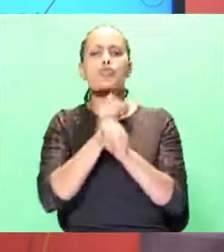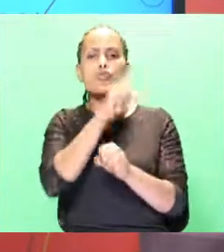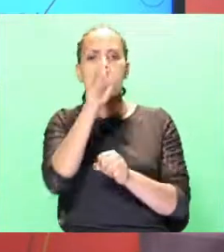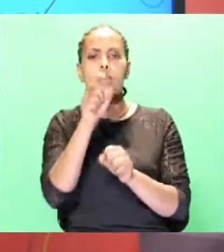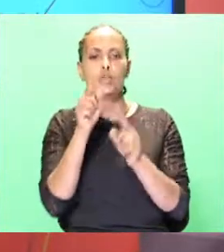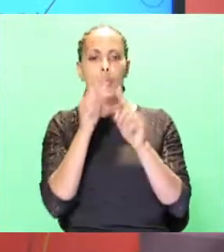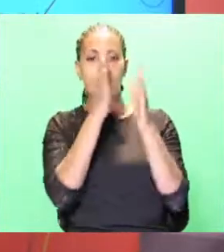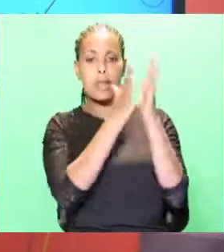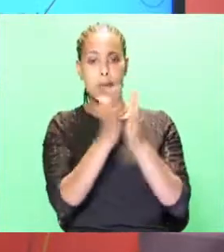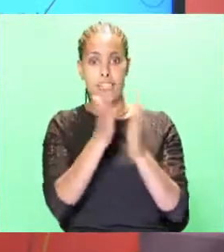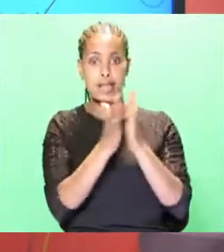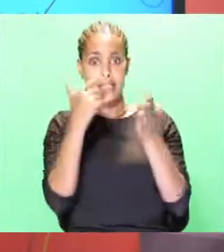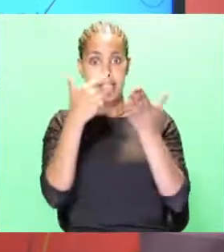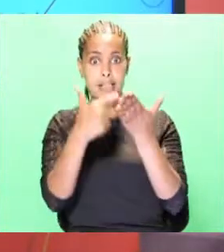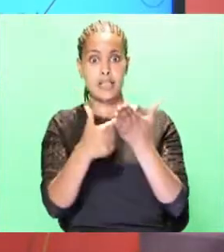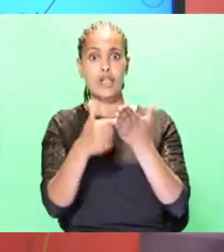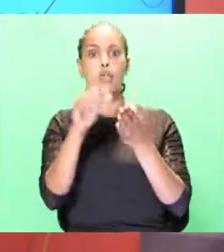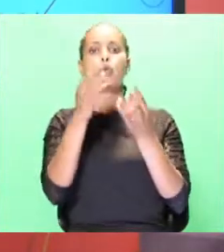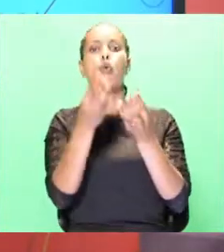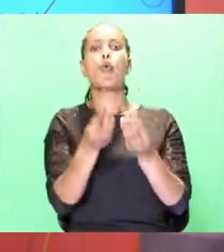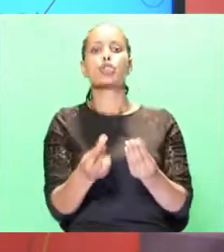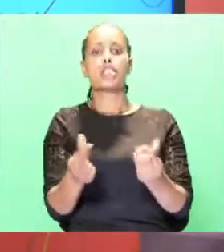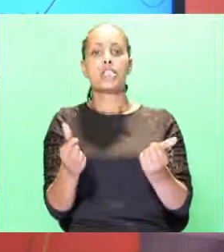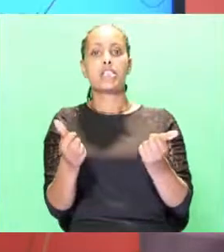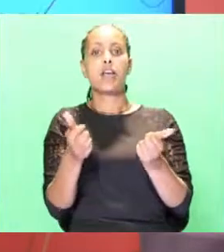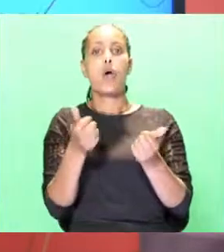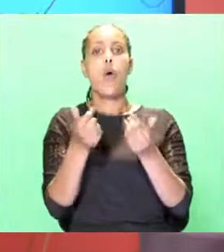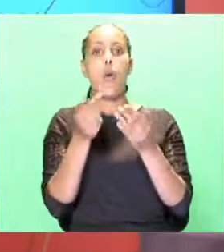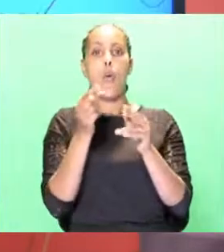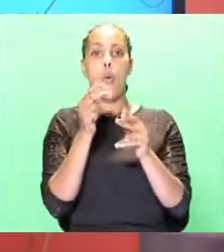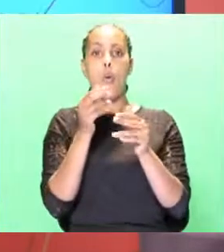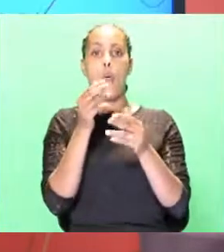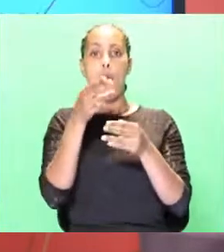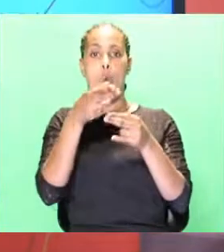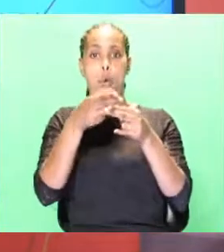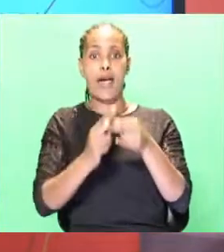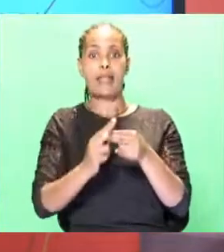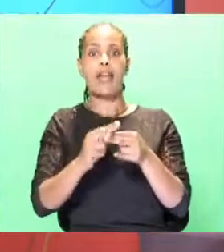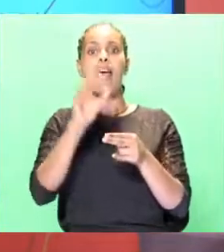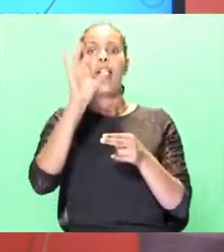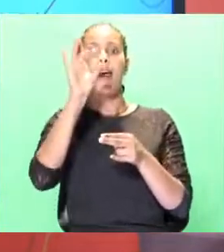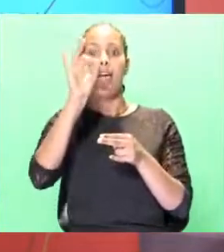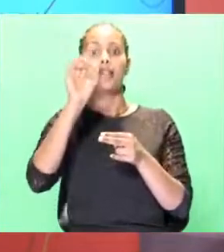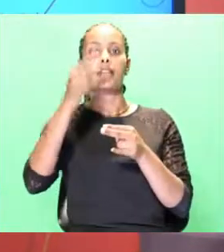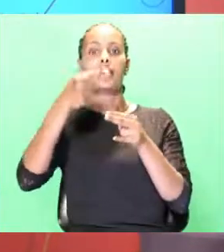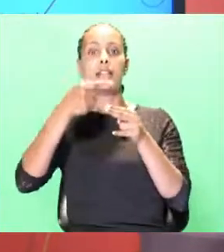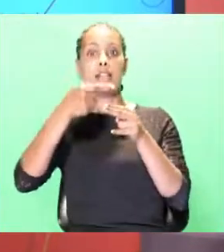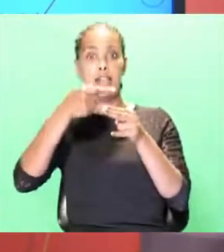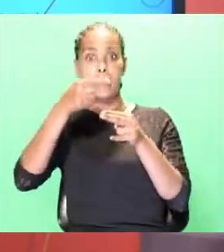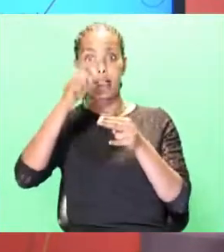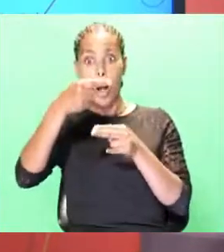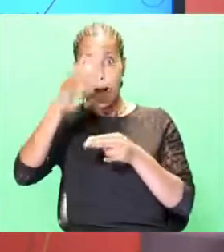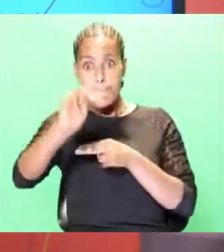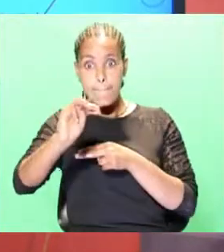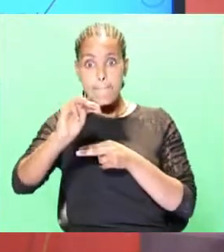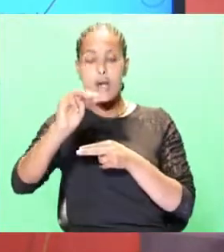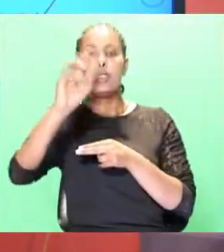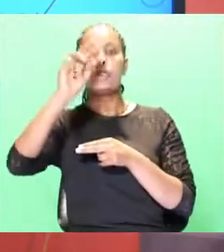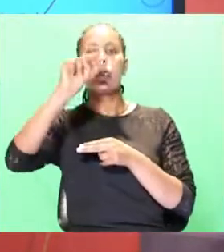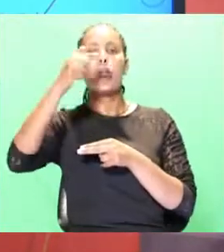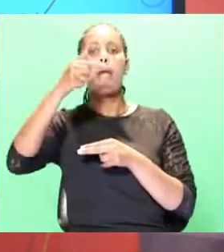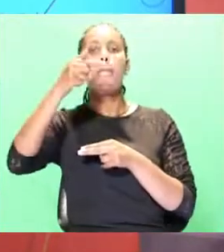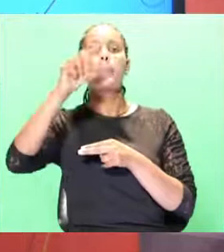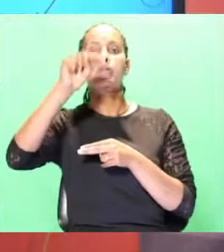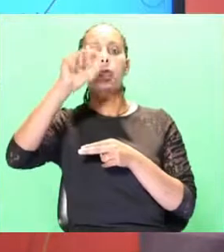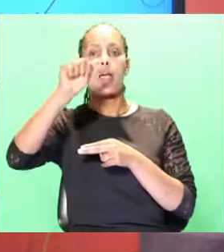To prepare this solution, weight 8 gram of sodium hydroxide,